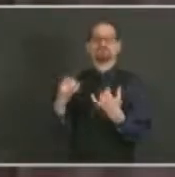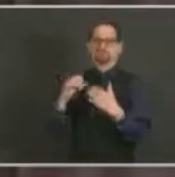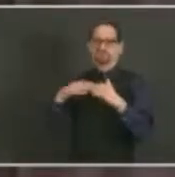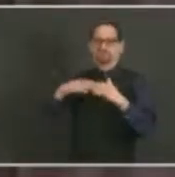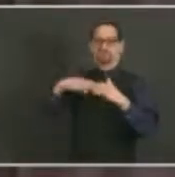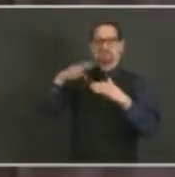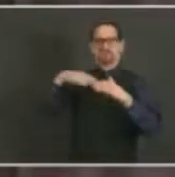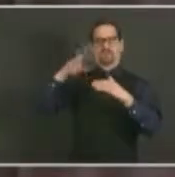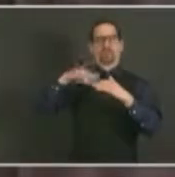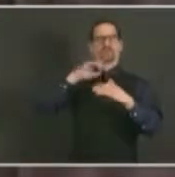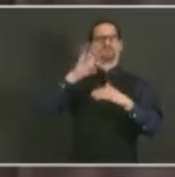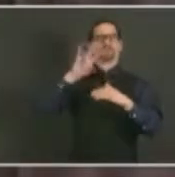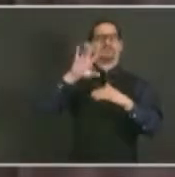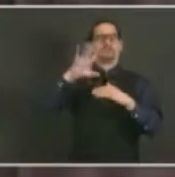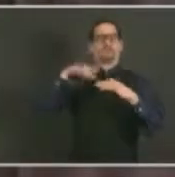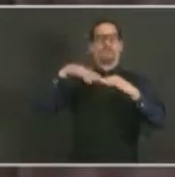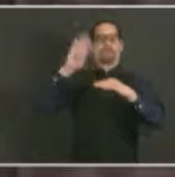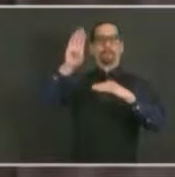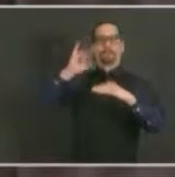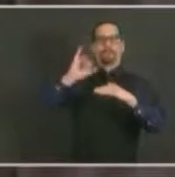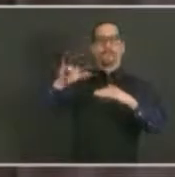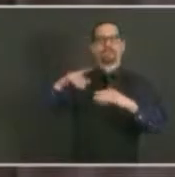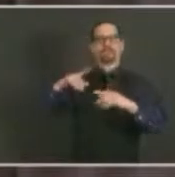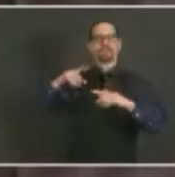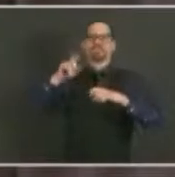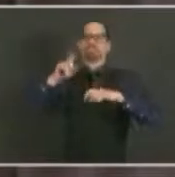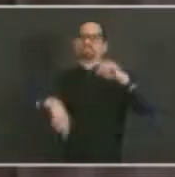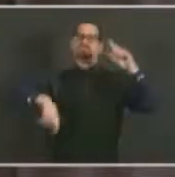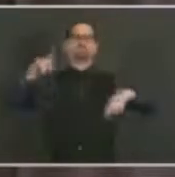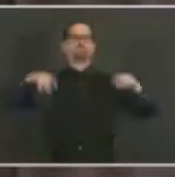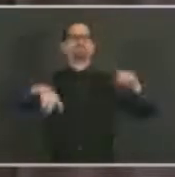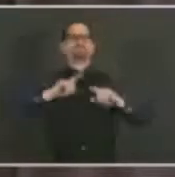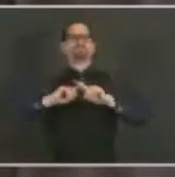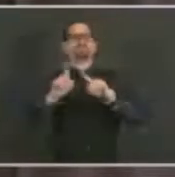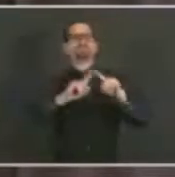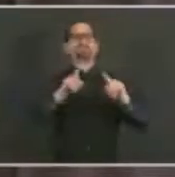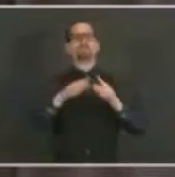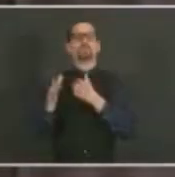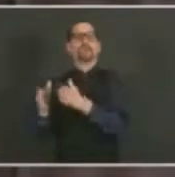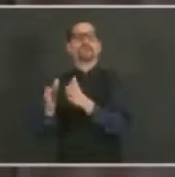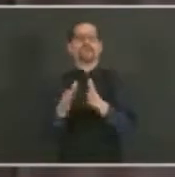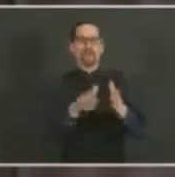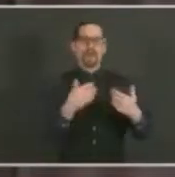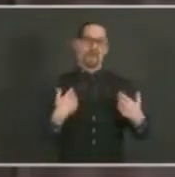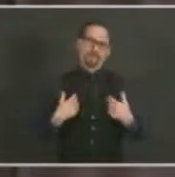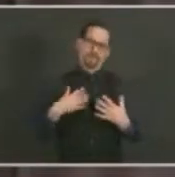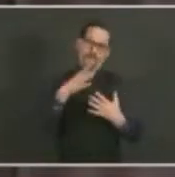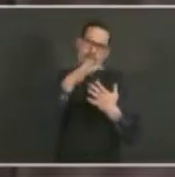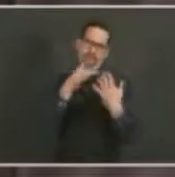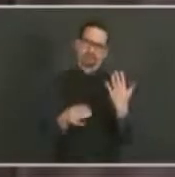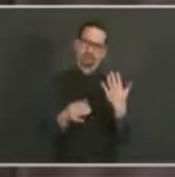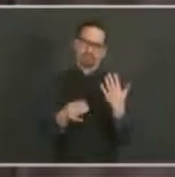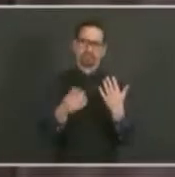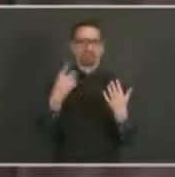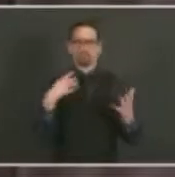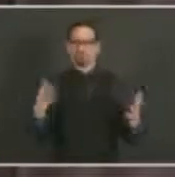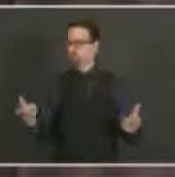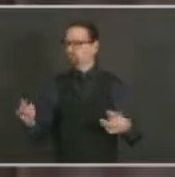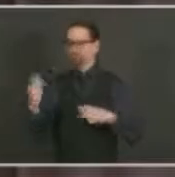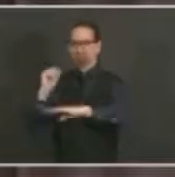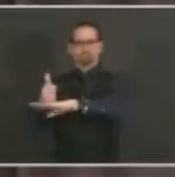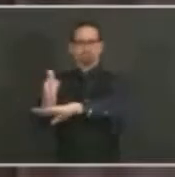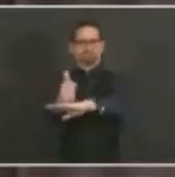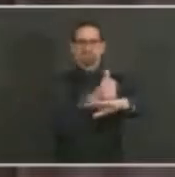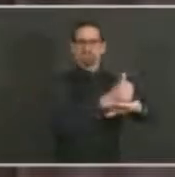older, we do have a variety of approaches, and it's really a credit to our cities and towns who are actually doing the